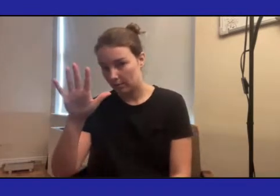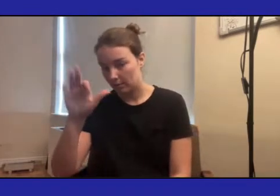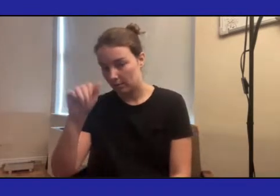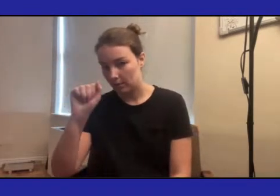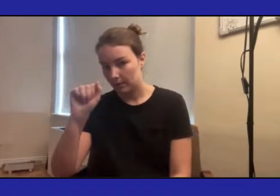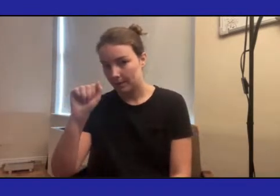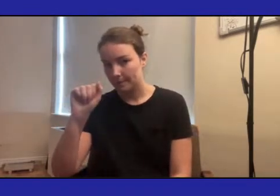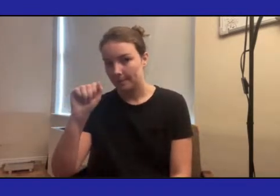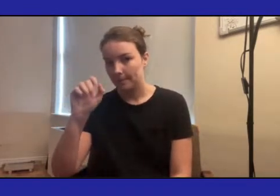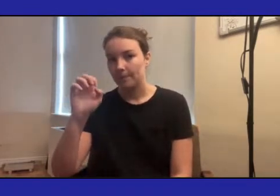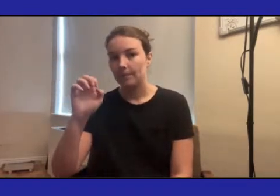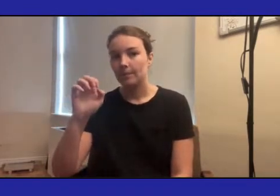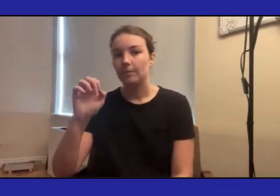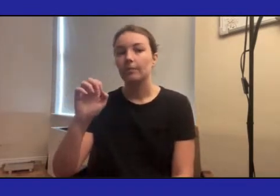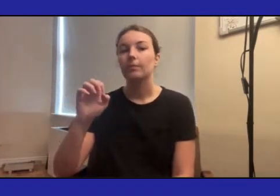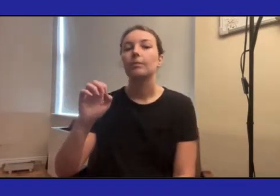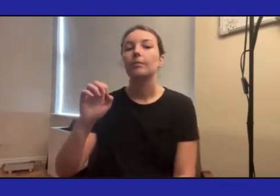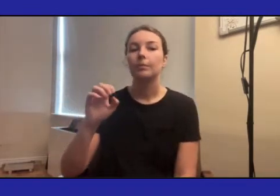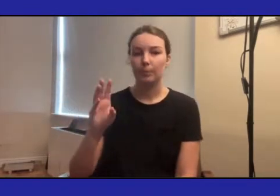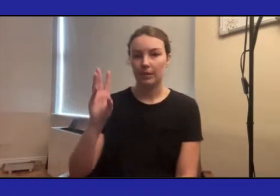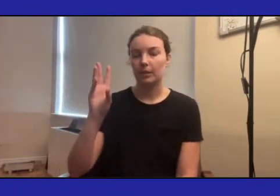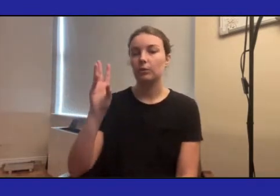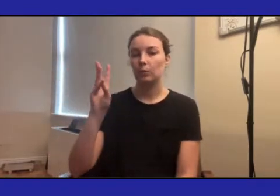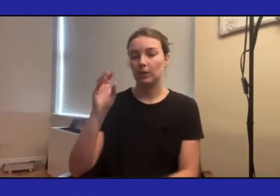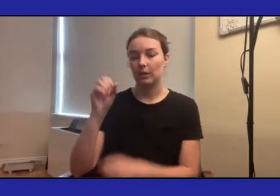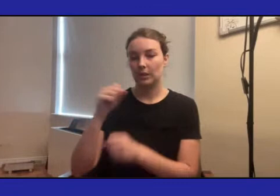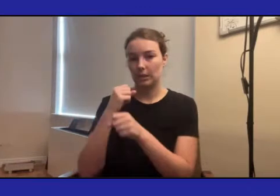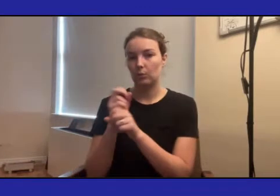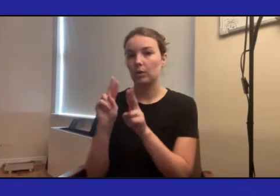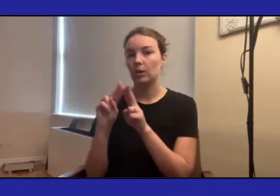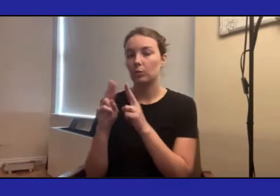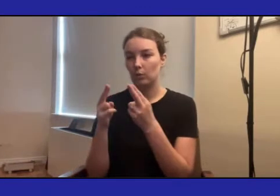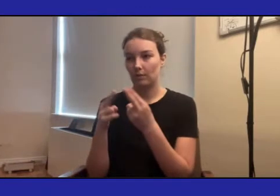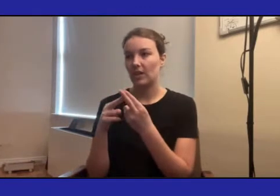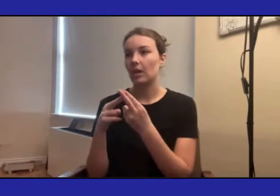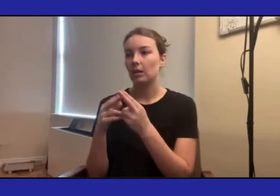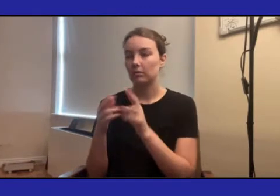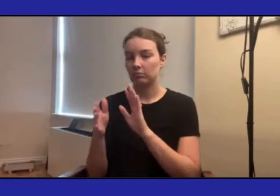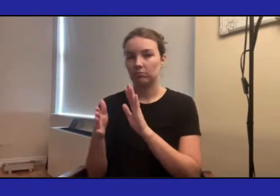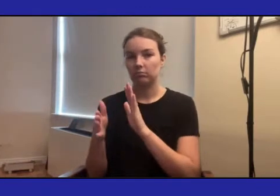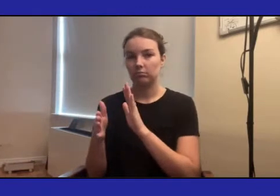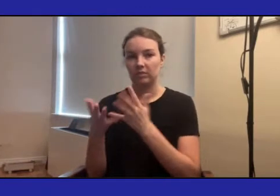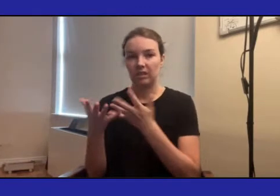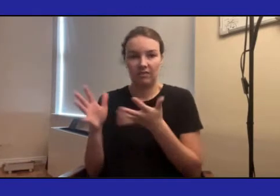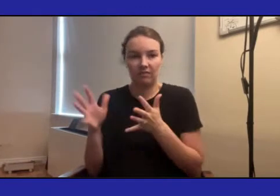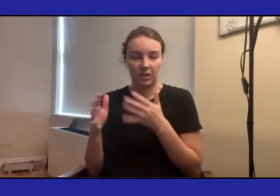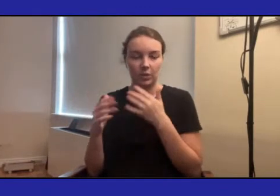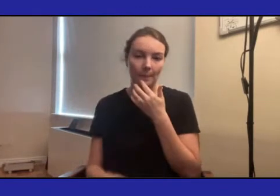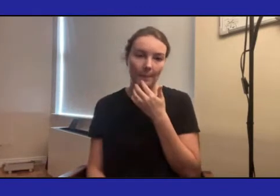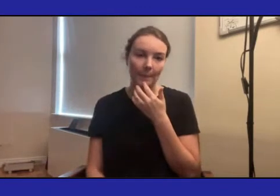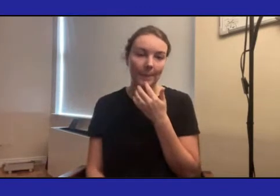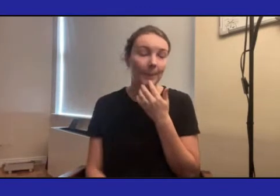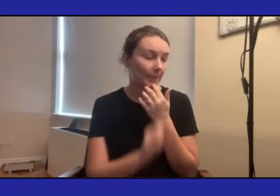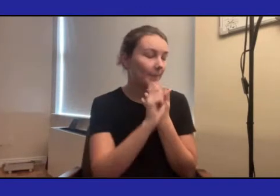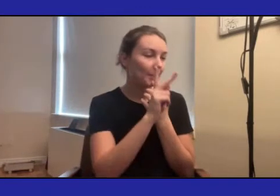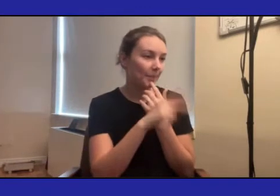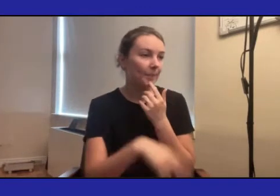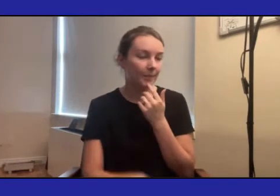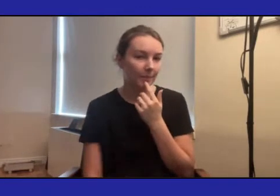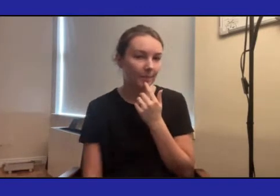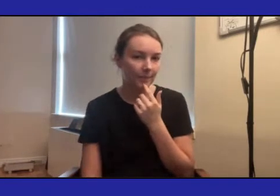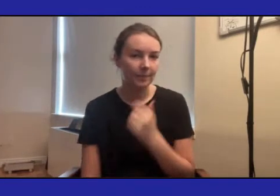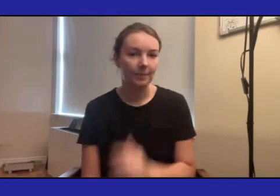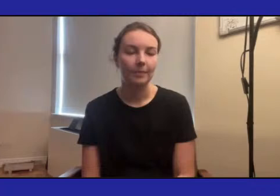It's 6 units, so we'll complete them over time and turn them over as they're completed. Thank you. I don't have any other questions. I have 2 quick